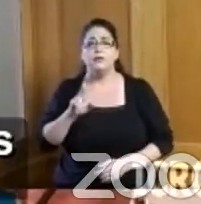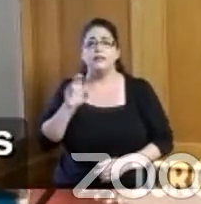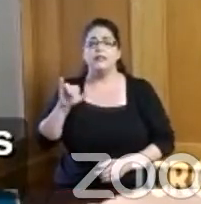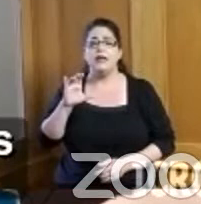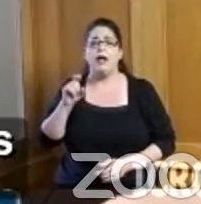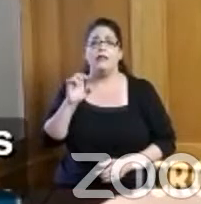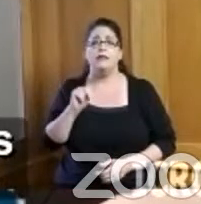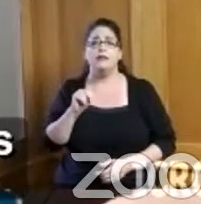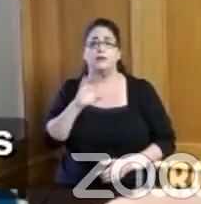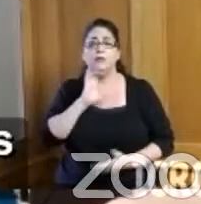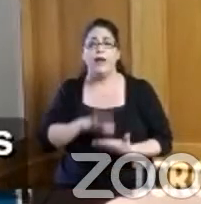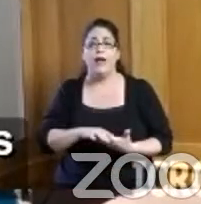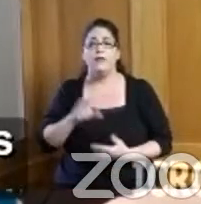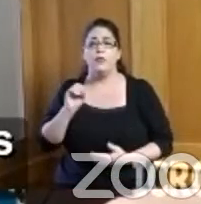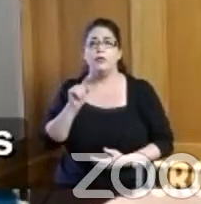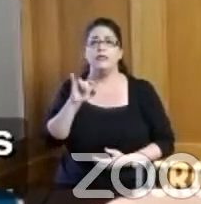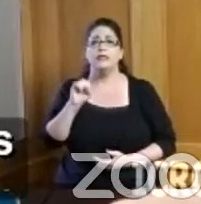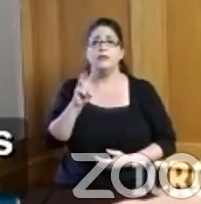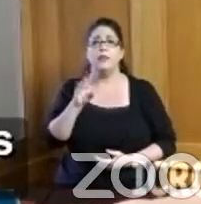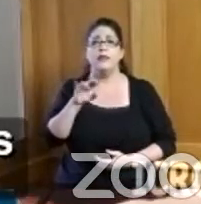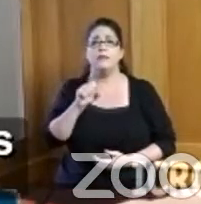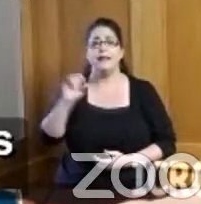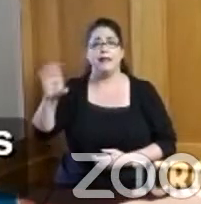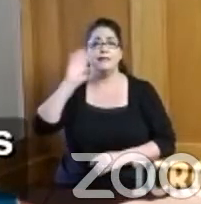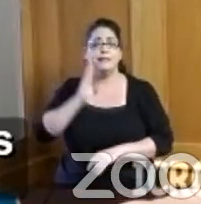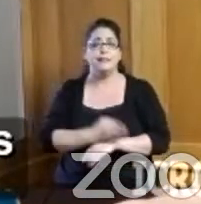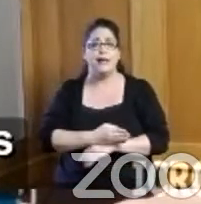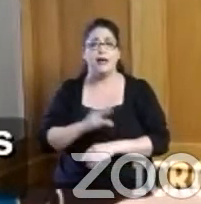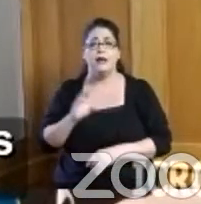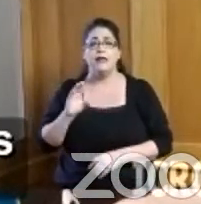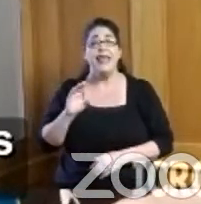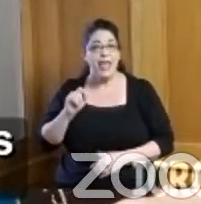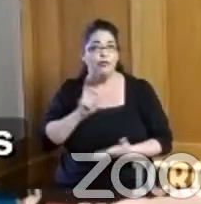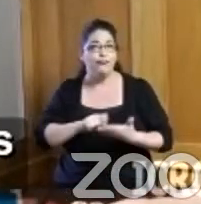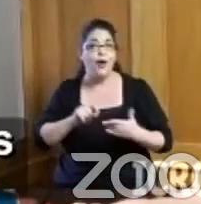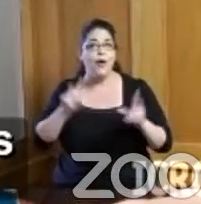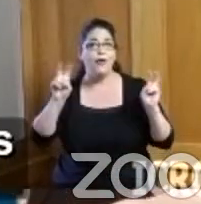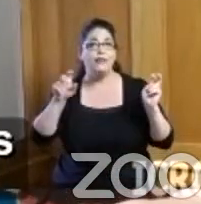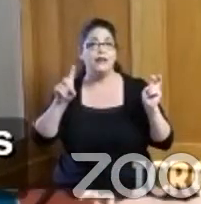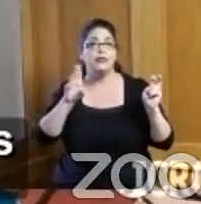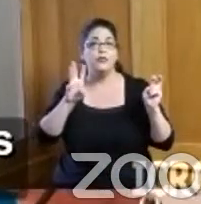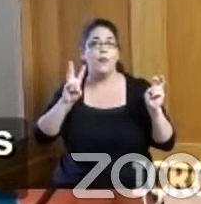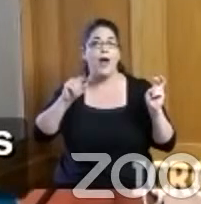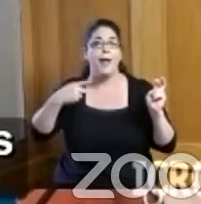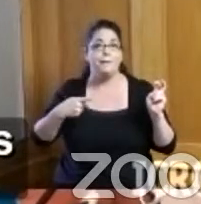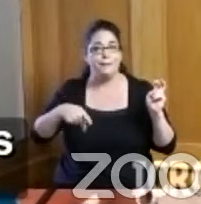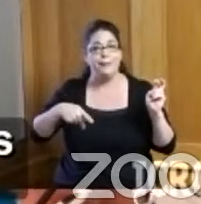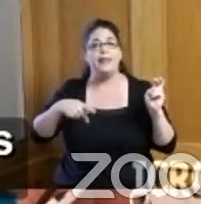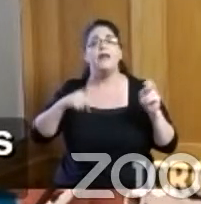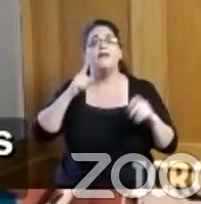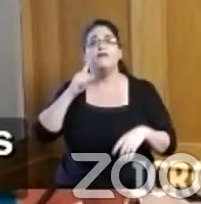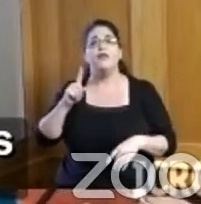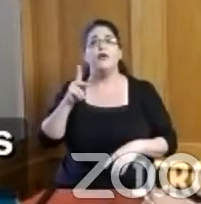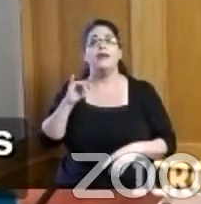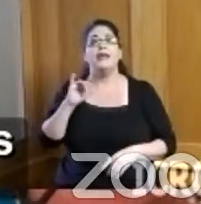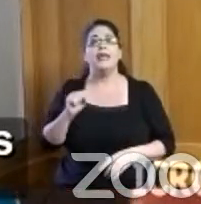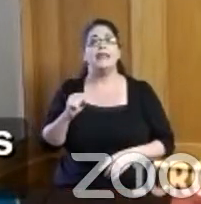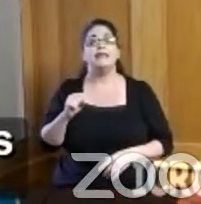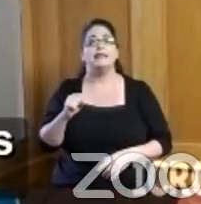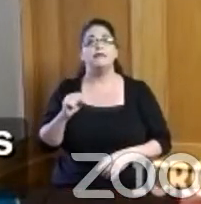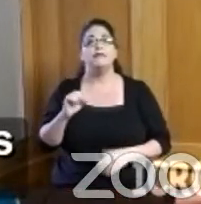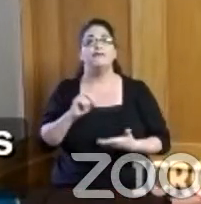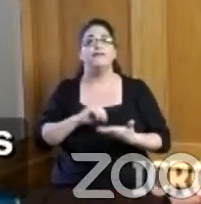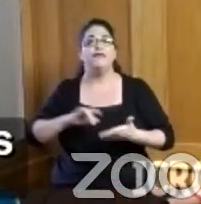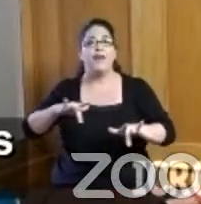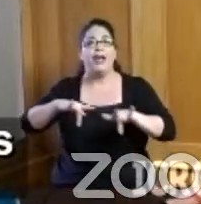Otis Williams, and his son. Otis Williams wrote the doo-wop for King Records, the doo-wop sound. And